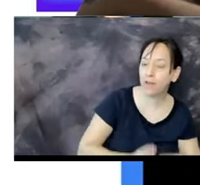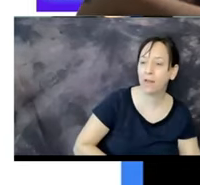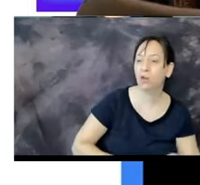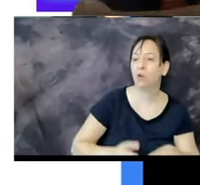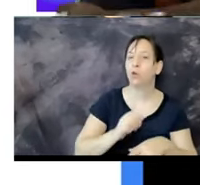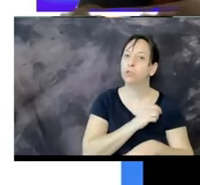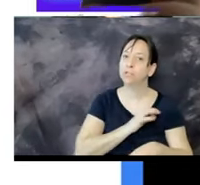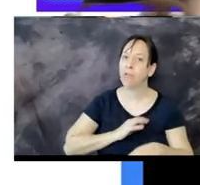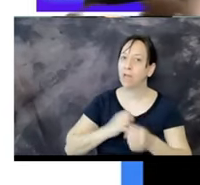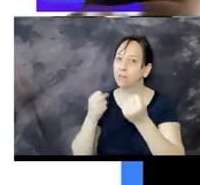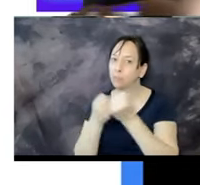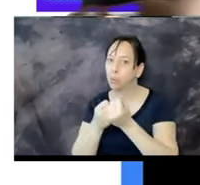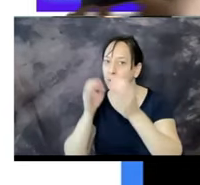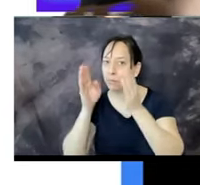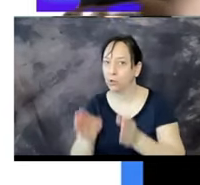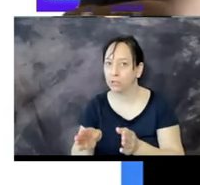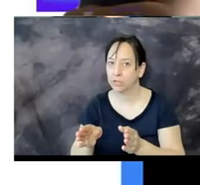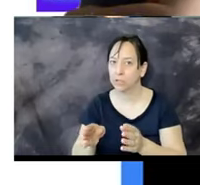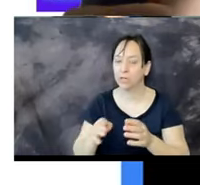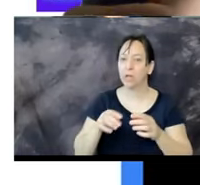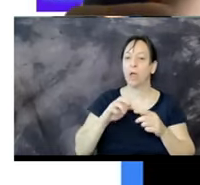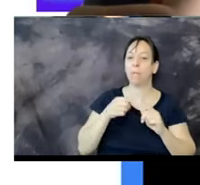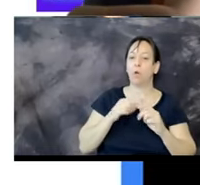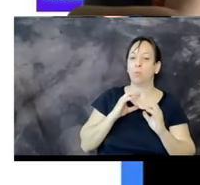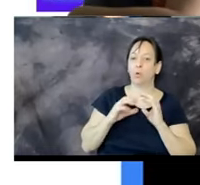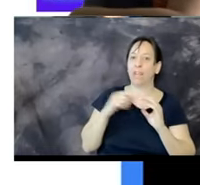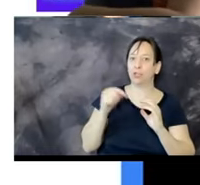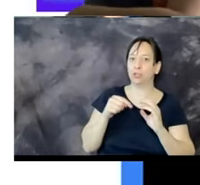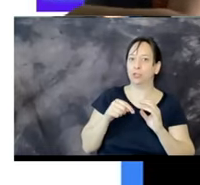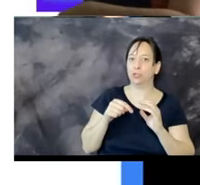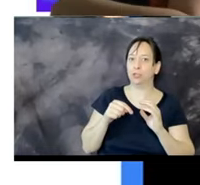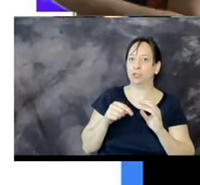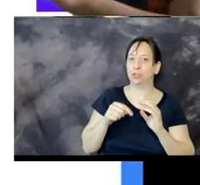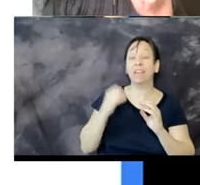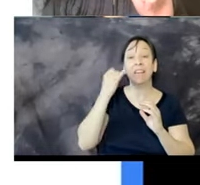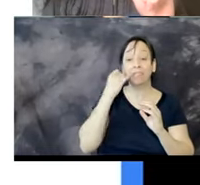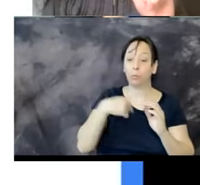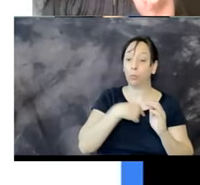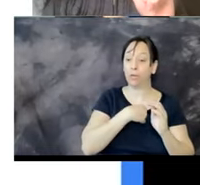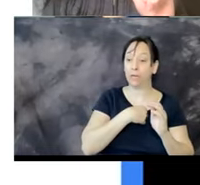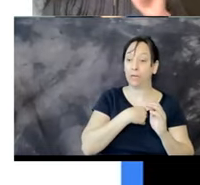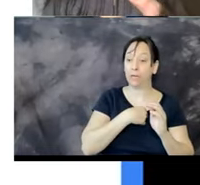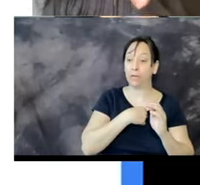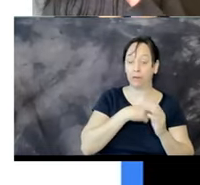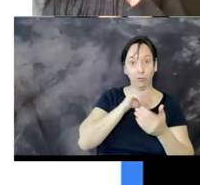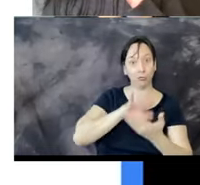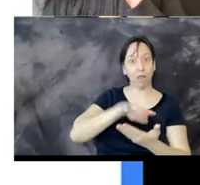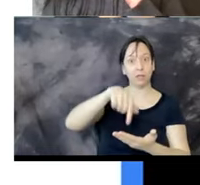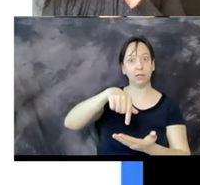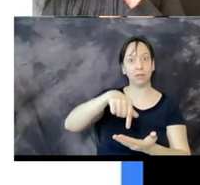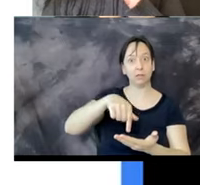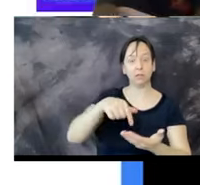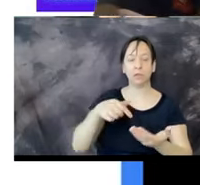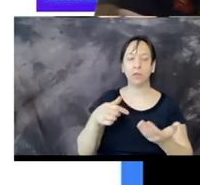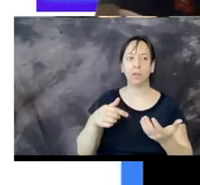staff supporters. So if we decide to take this issue on, what are some of the positive things that come out of that?